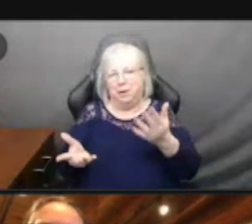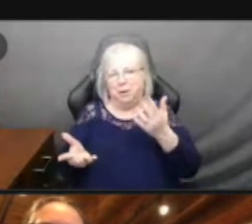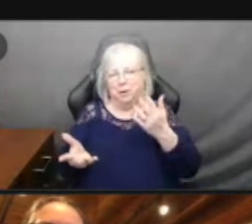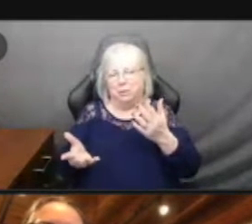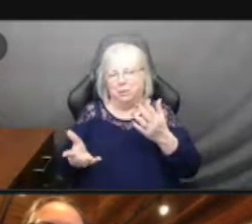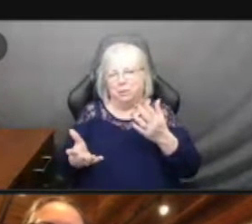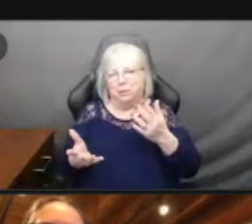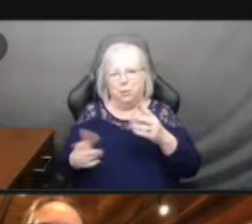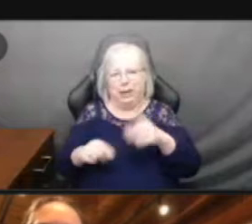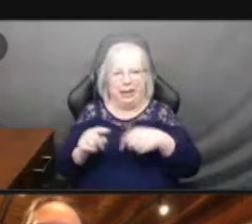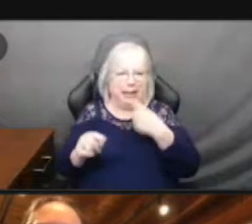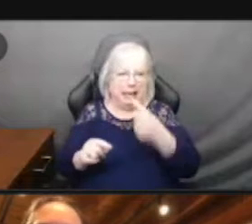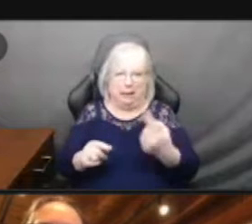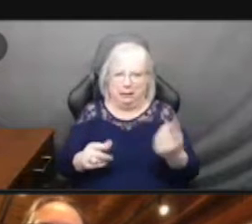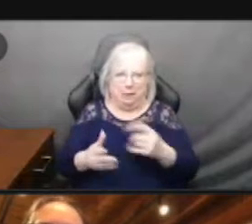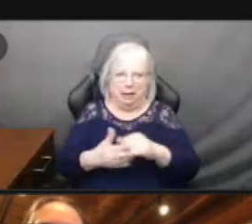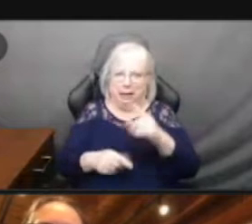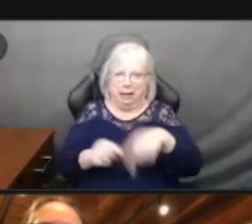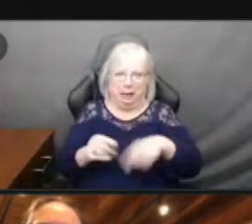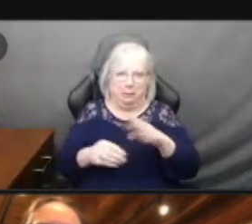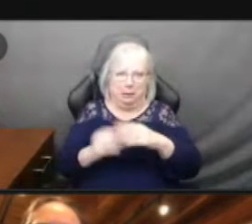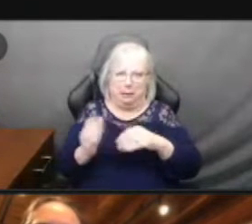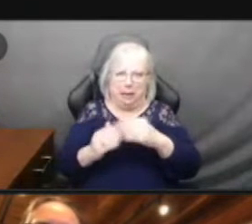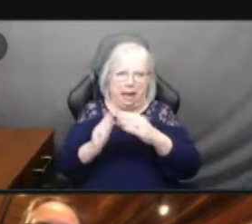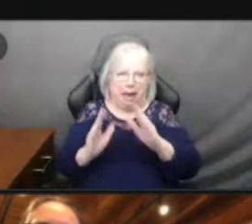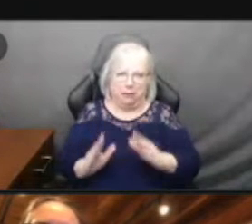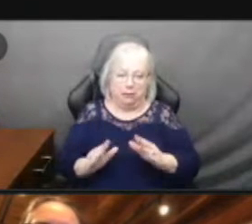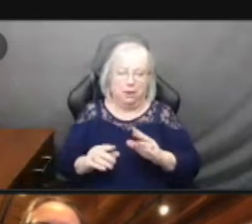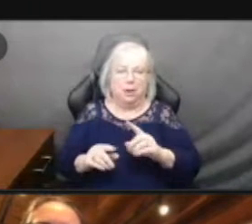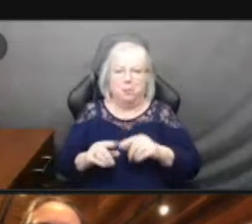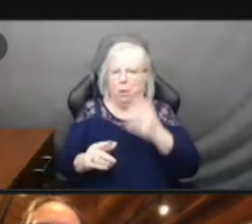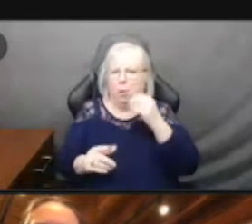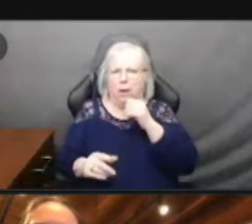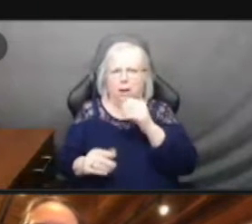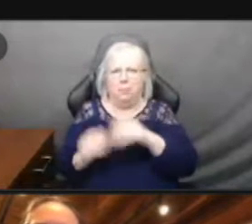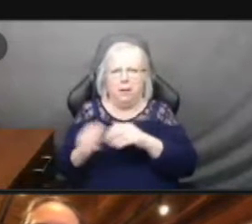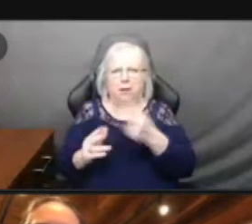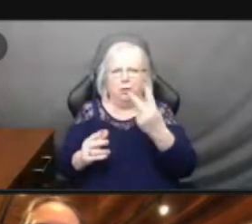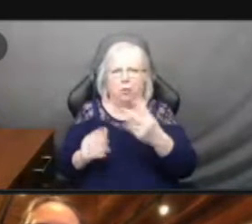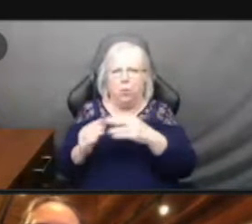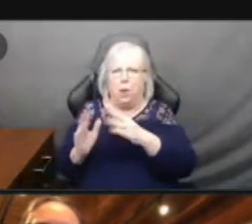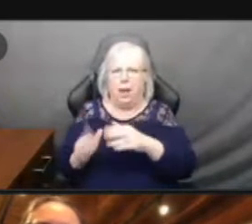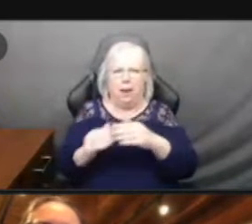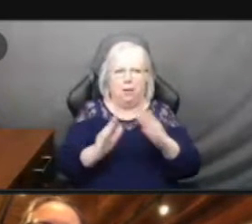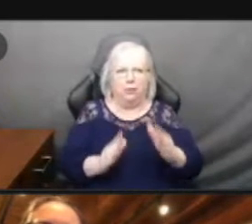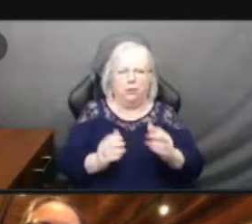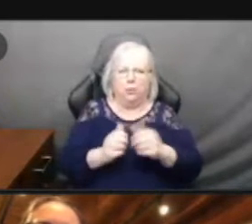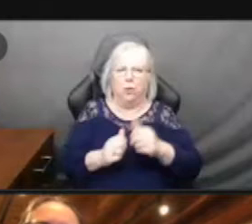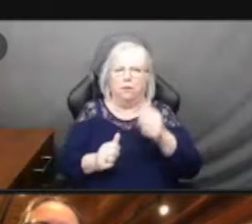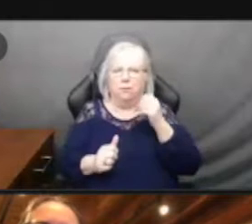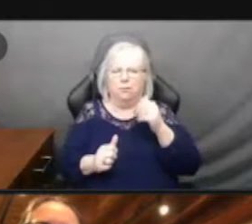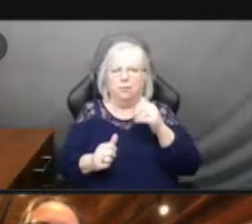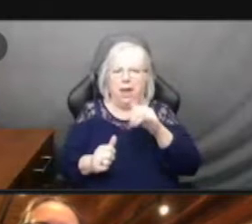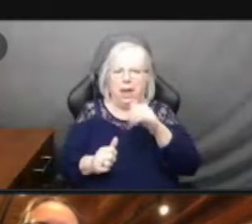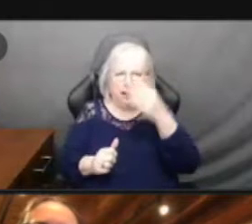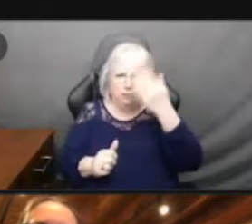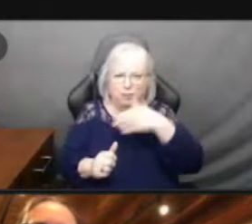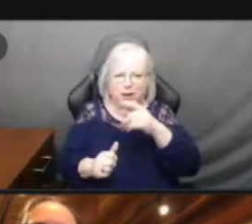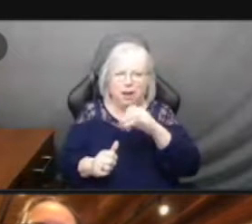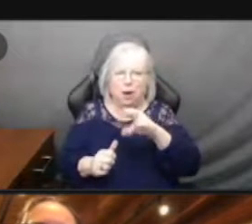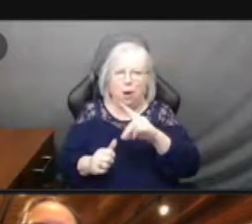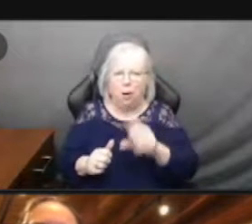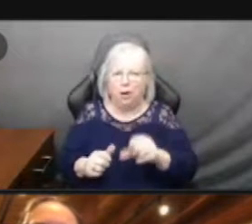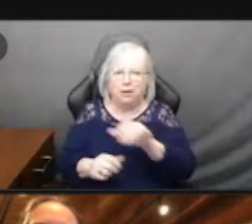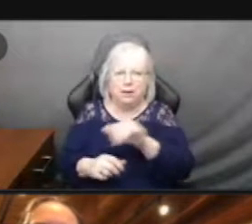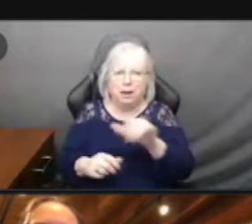to tell somebody they can't build a house there. Why not build two houses there with front yards, backyards, fenced-in backyards, and let